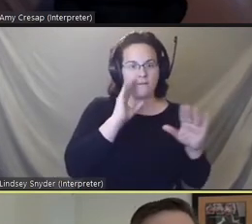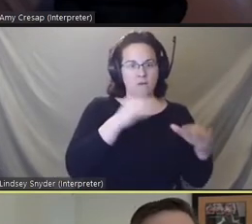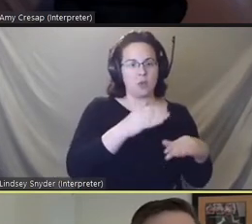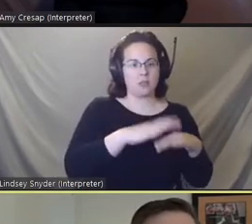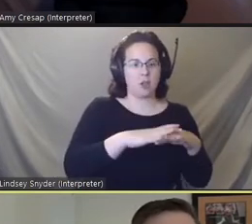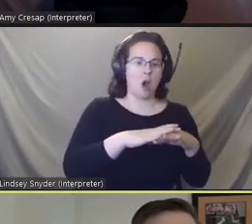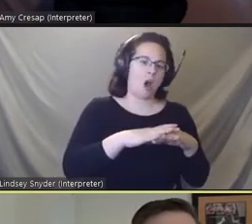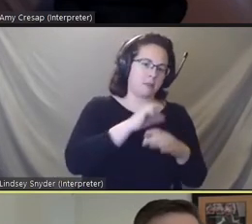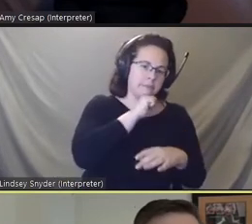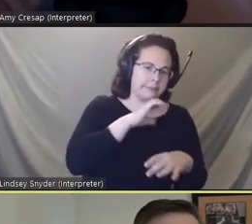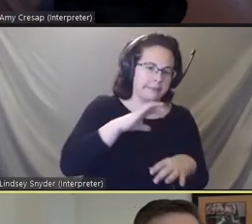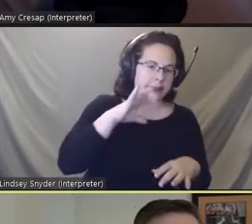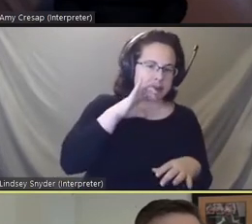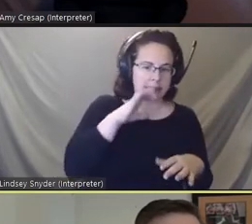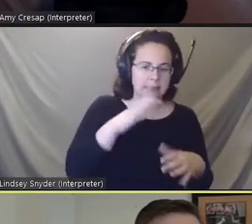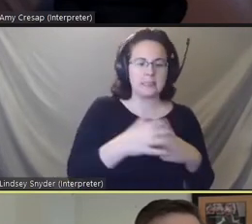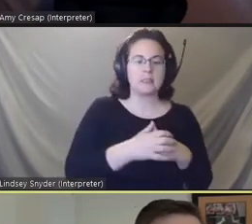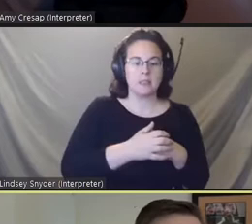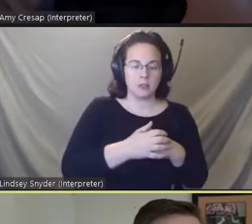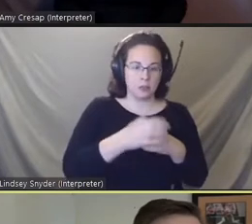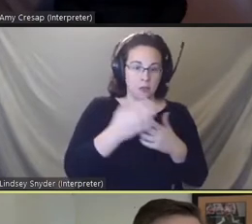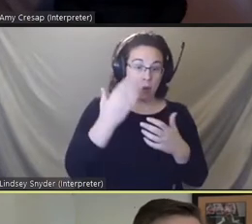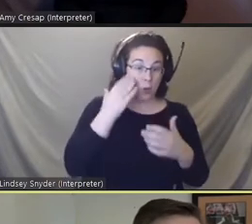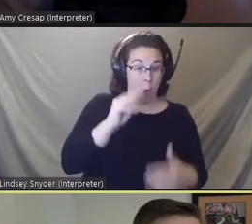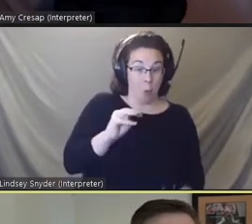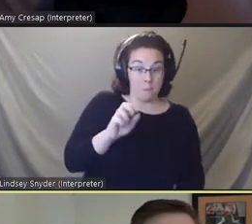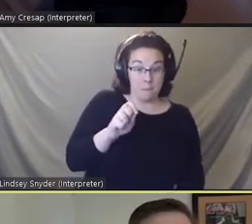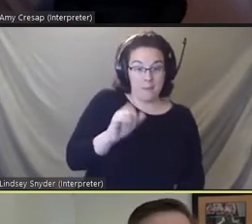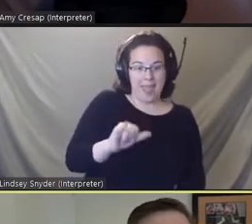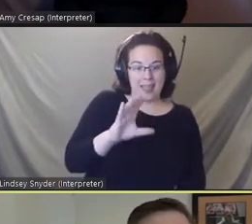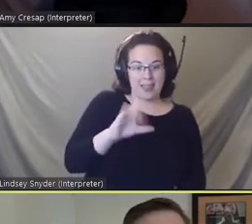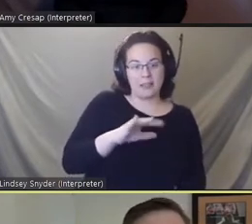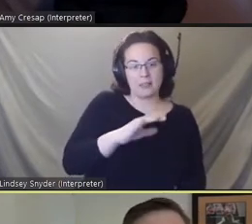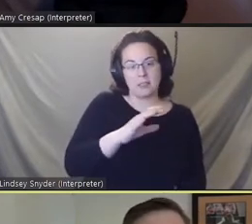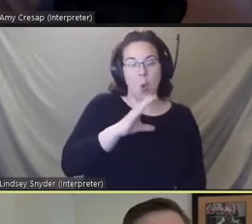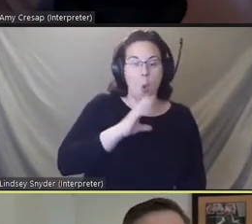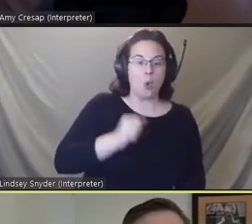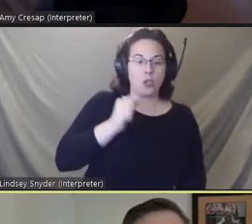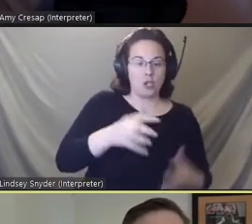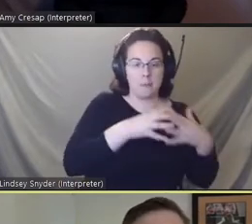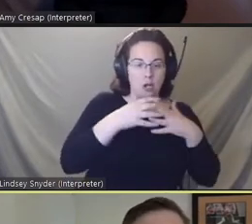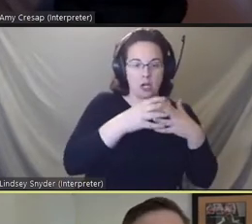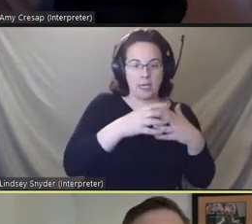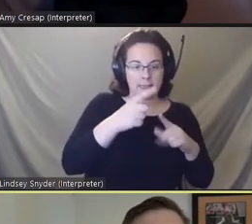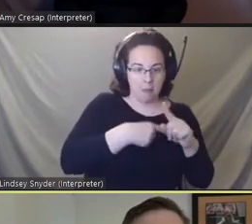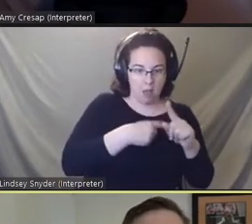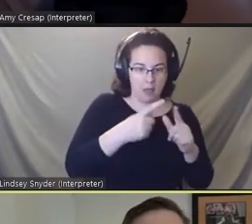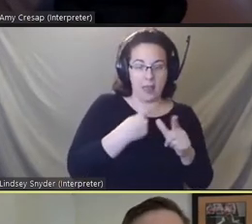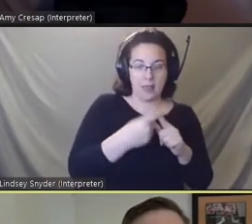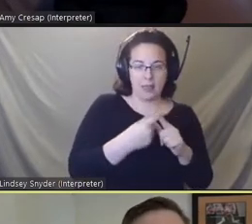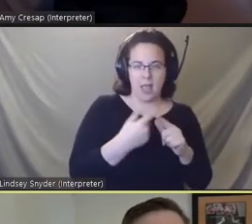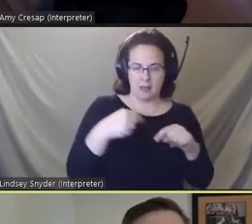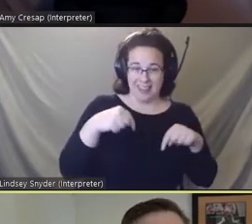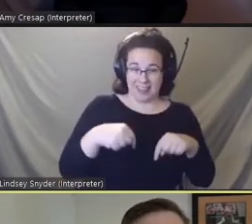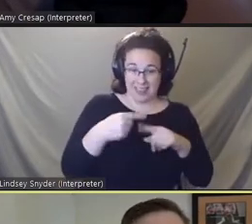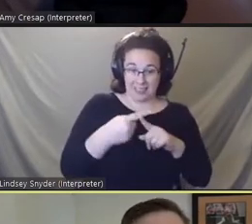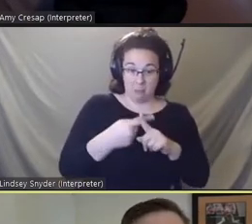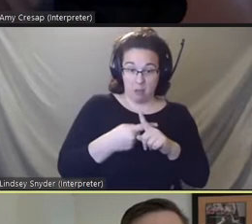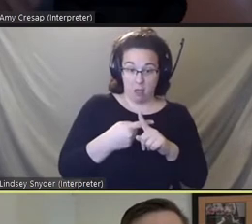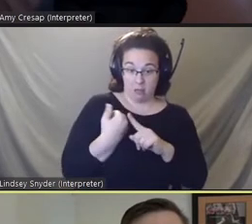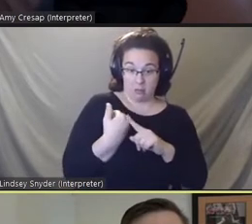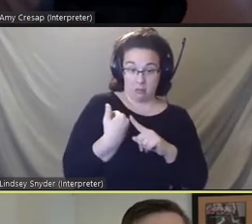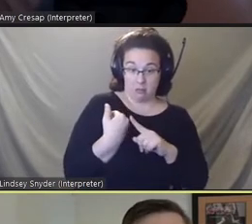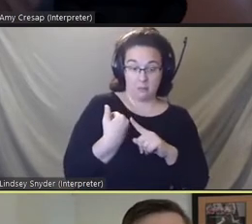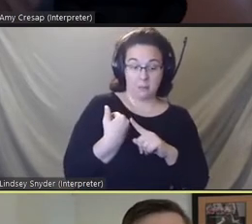out in May, which as many of you know is Older Americans Month. And then recently, earlier this month, we put up a post